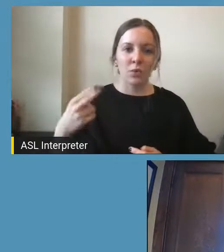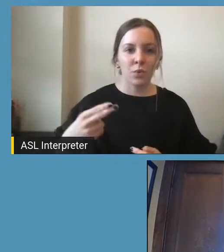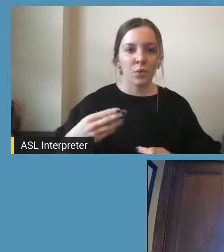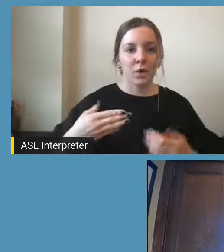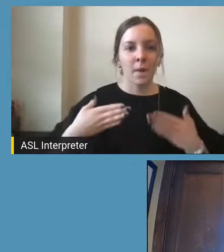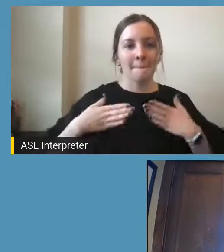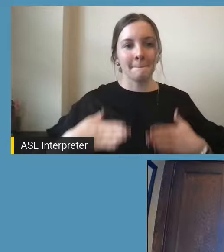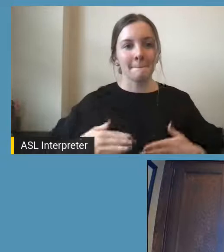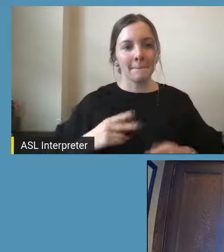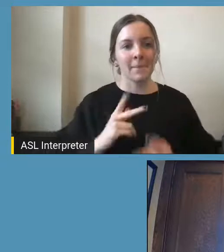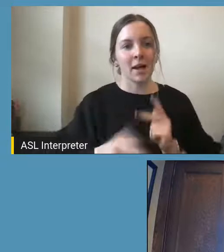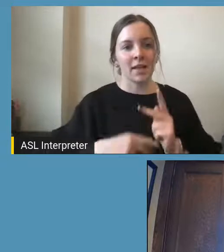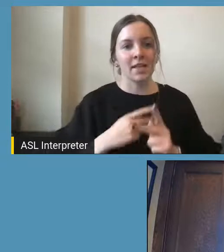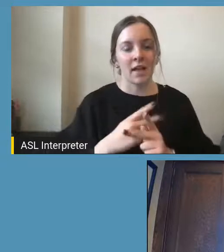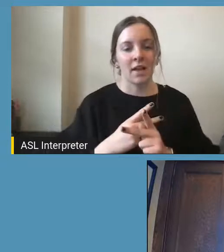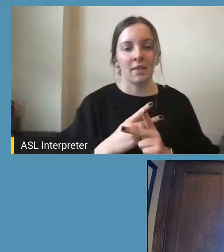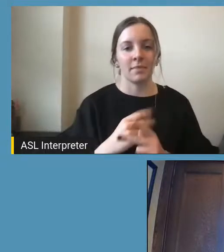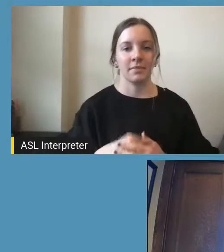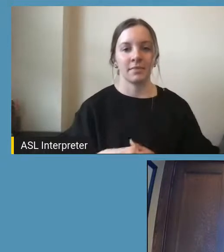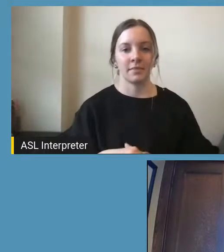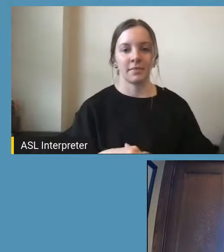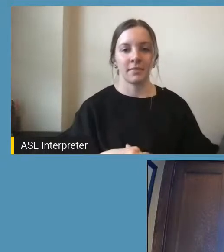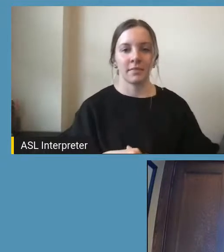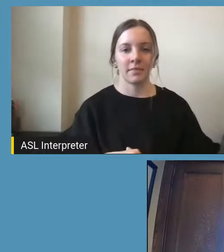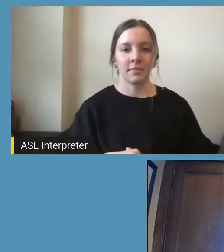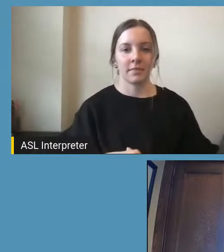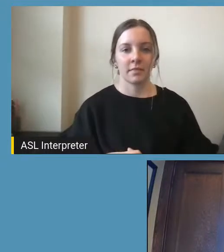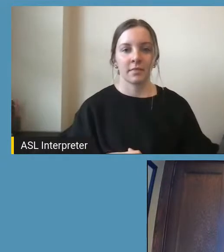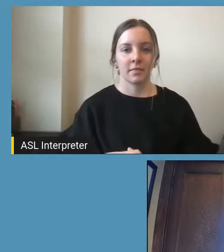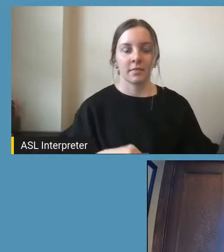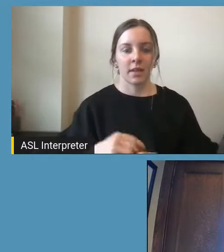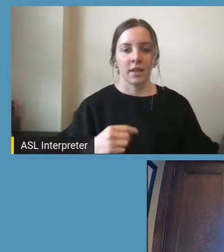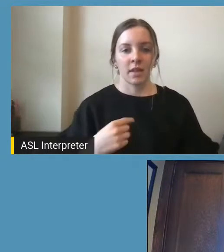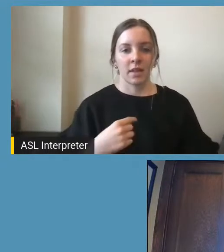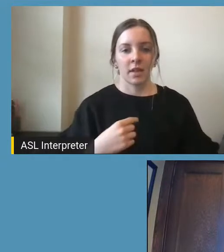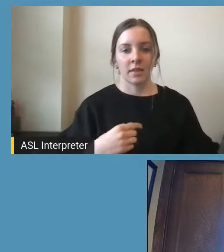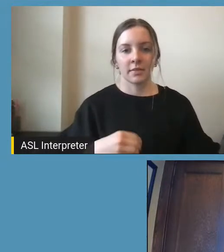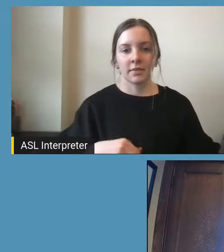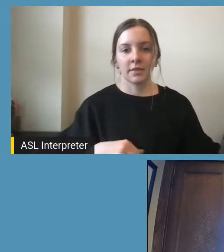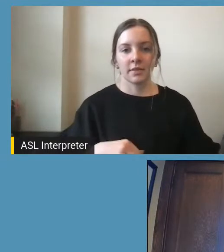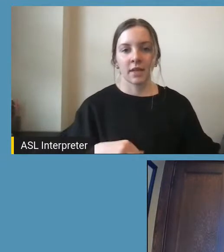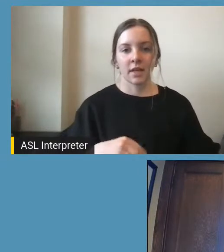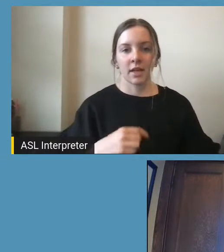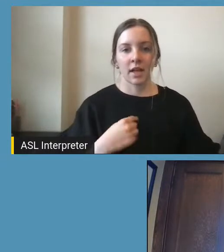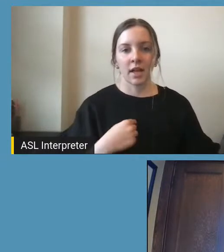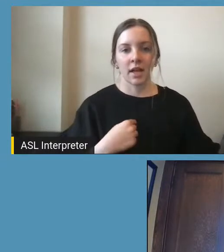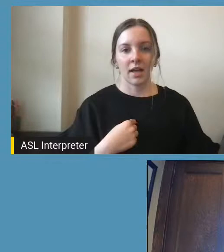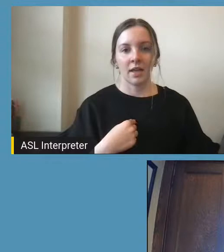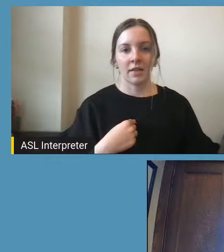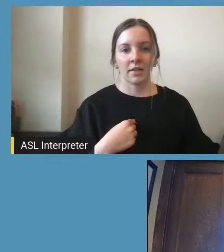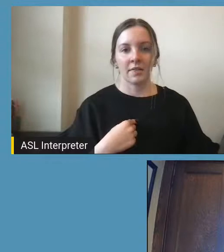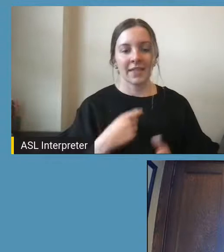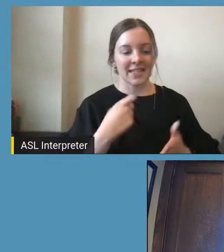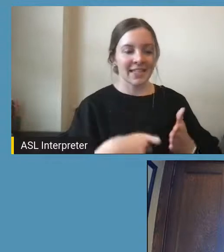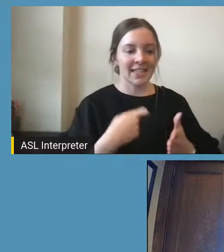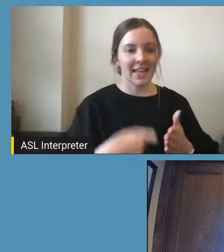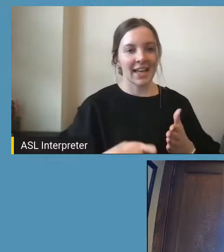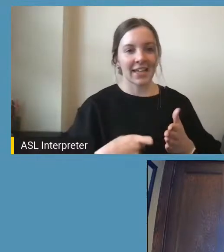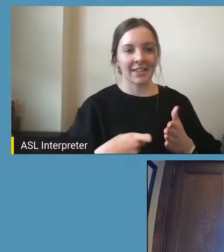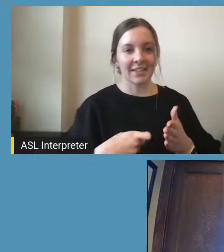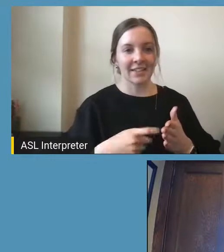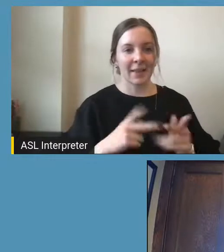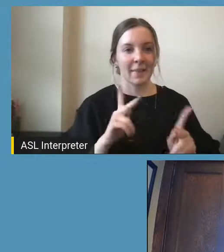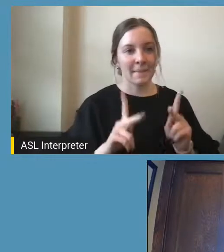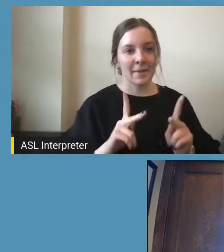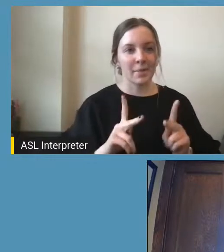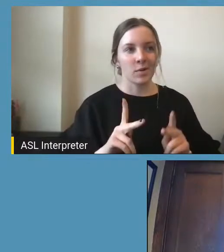with 3D Look so that I can actually make them clothing. I don't have to stand there with a measuring tape with them now. Right.